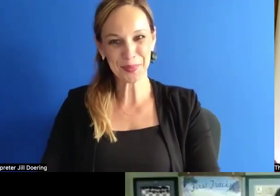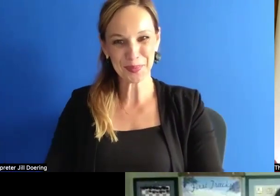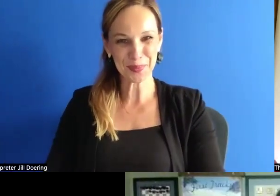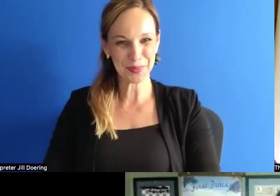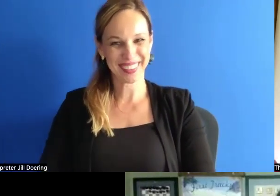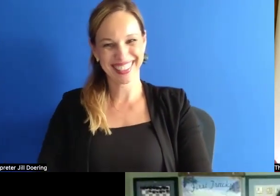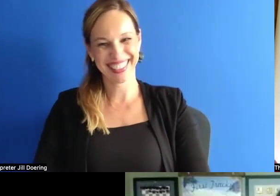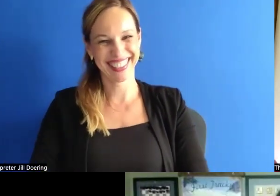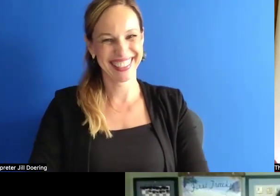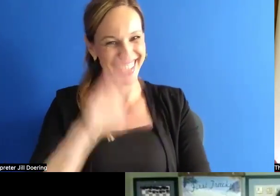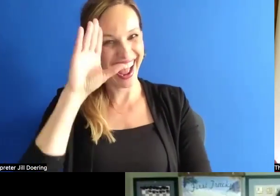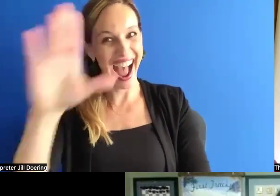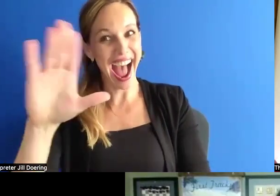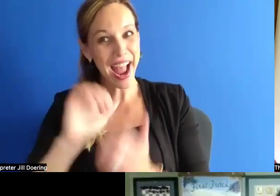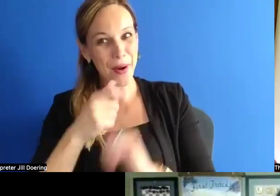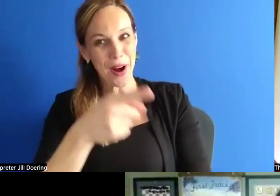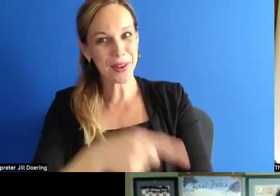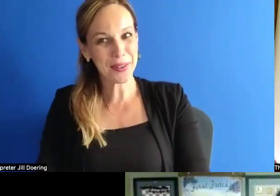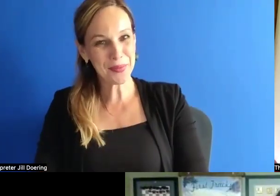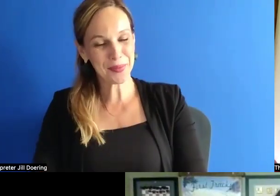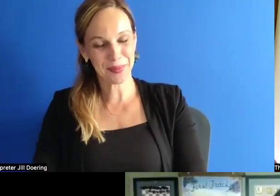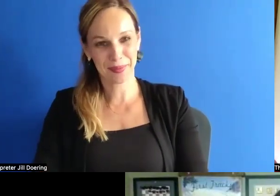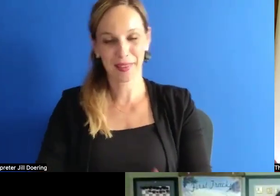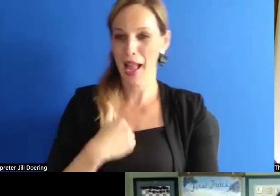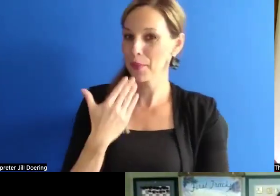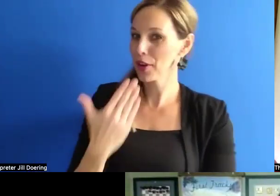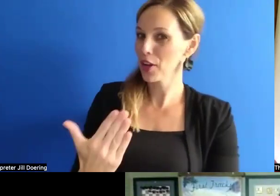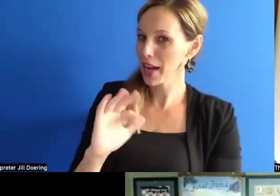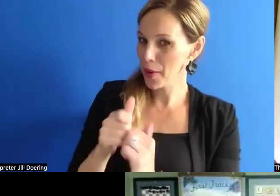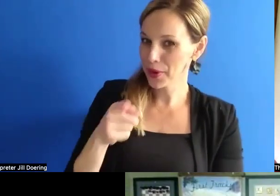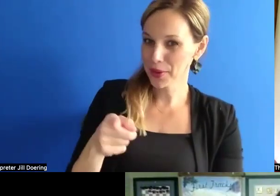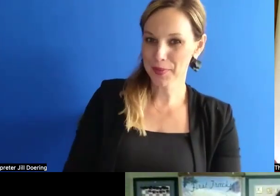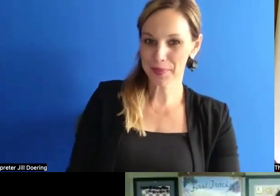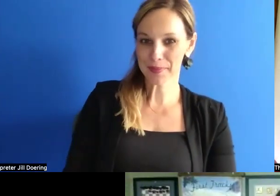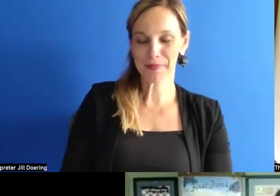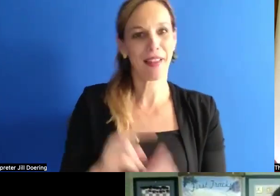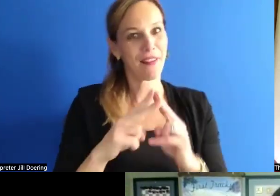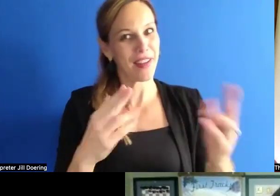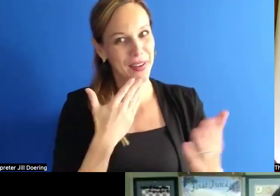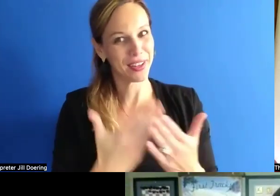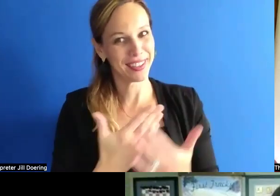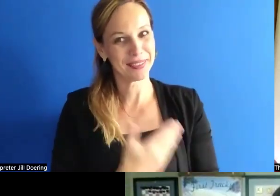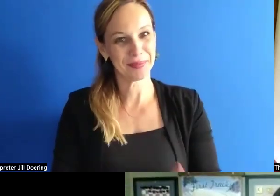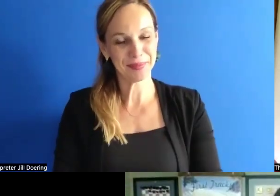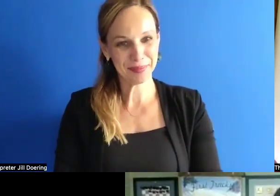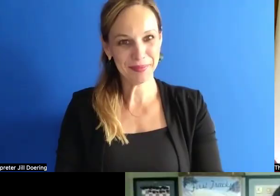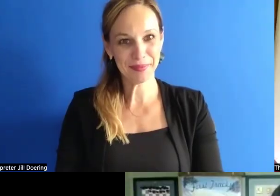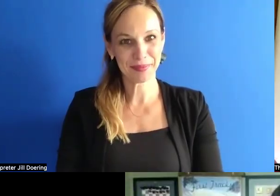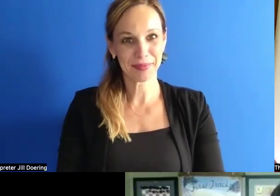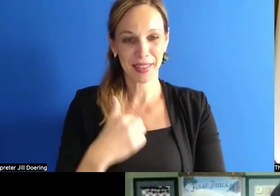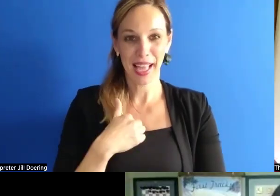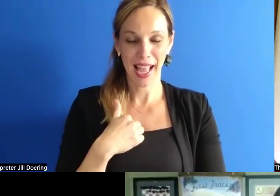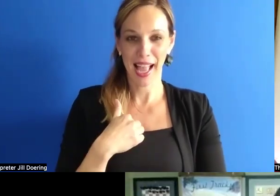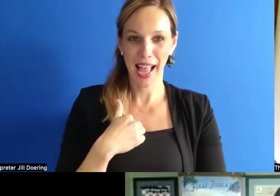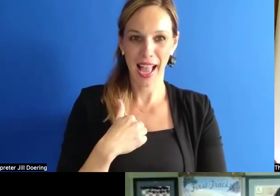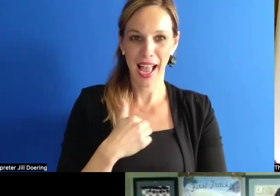Taylor. Hi, how are you? I'm good. How are you? Very good. Yeah, I'm